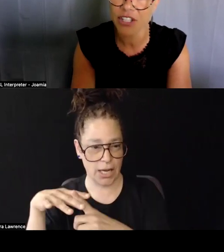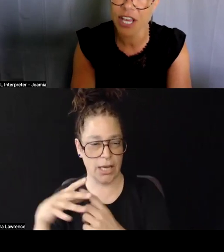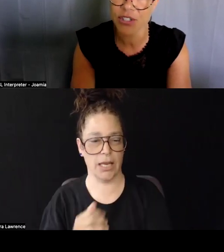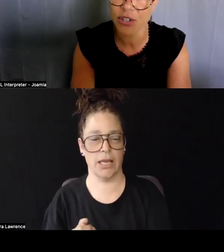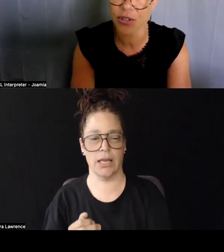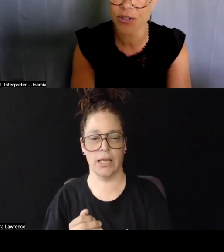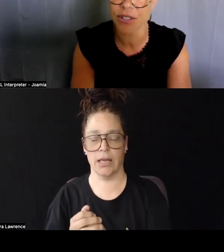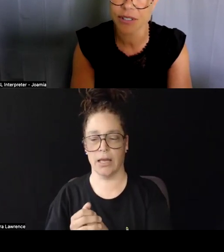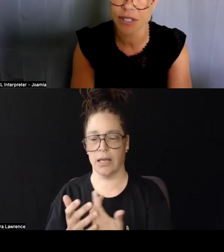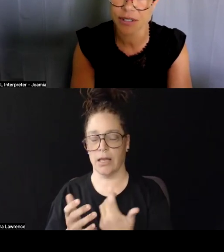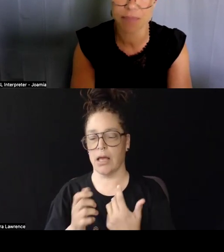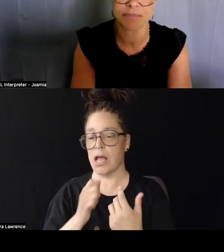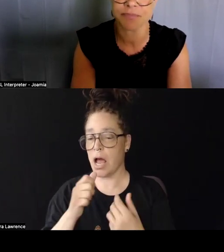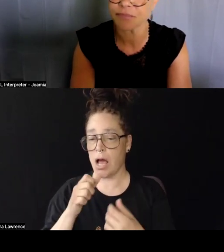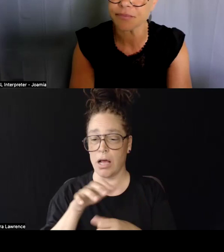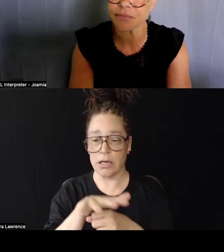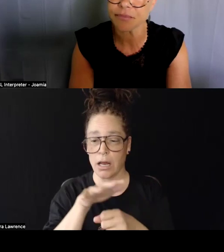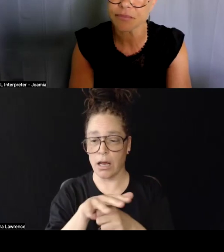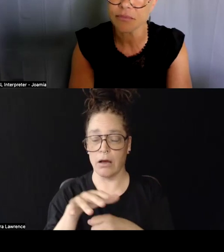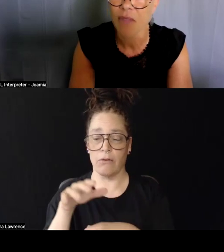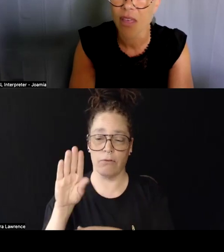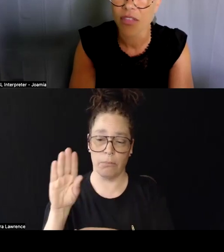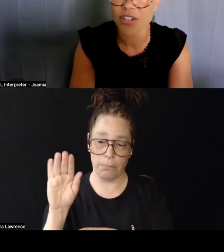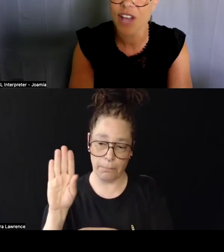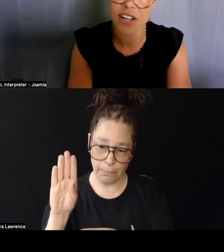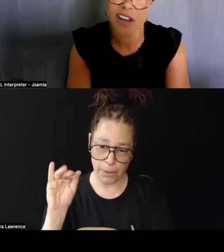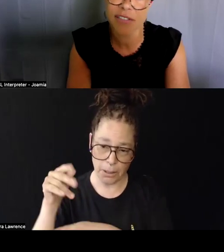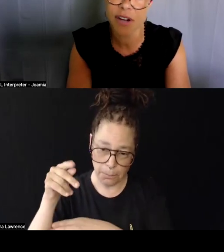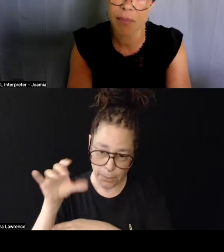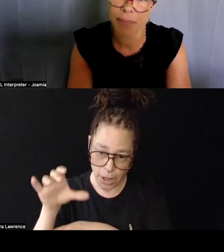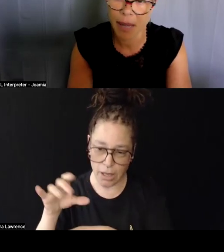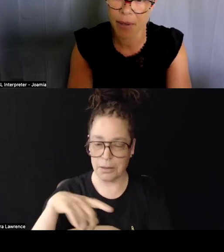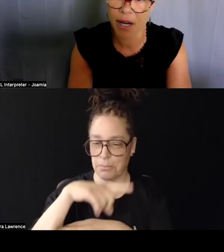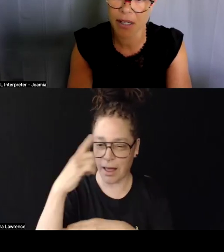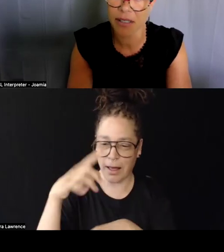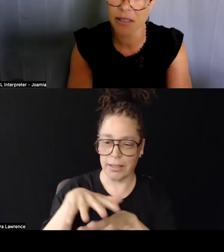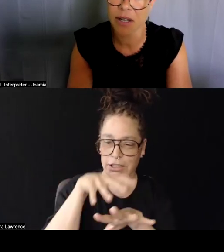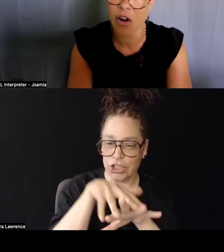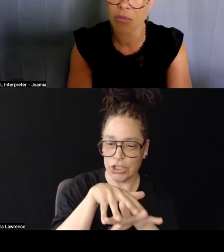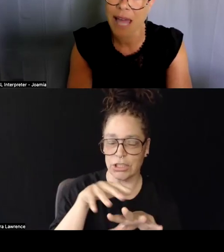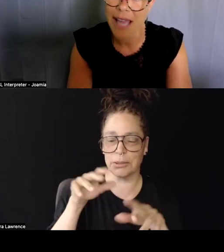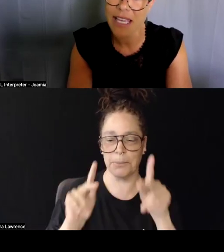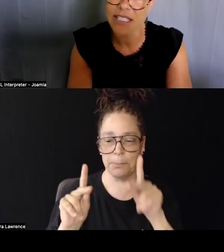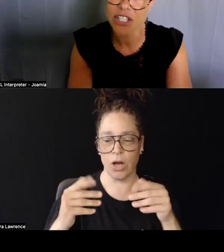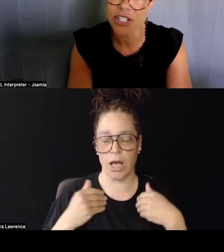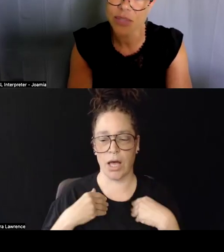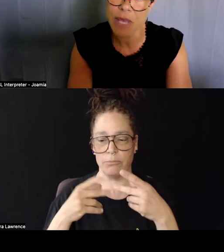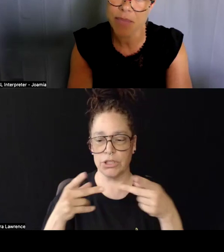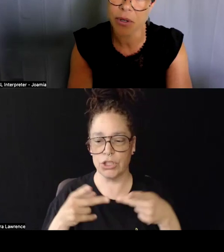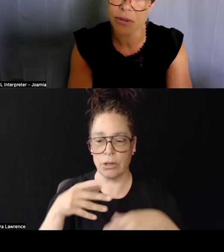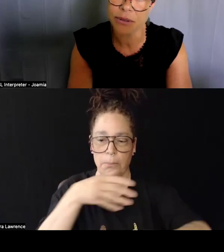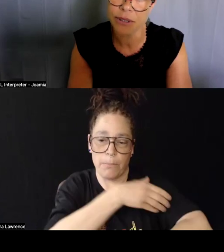within the educational system. There's not enough BIPOC, Black,